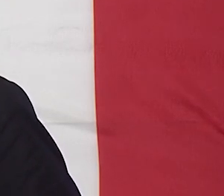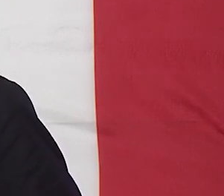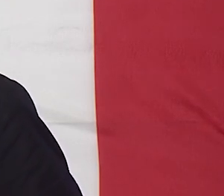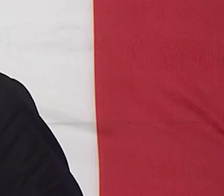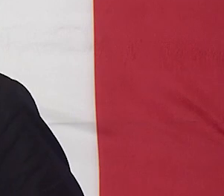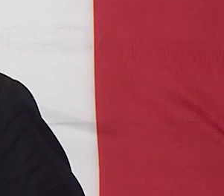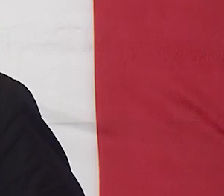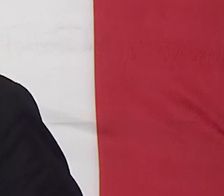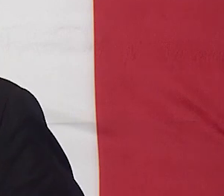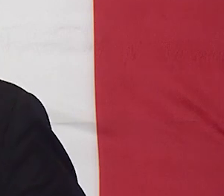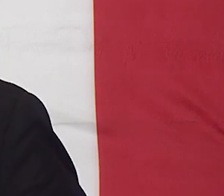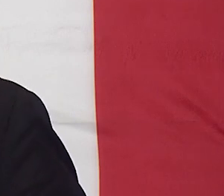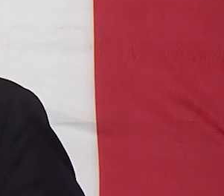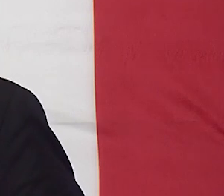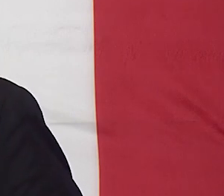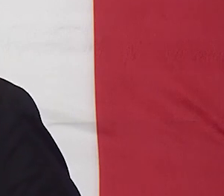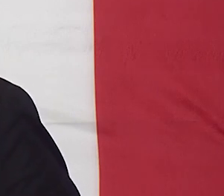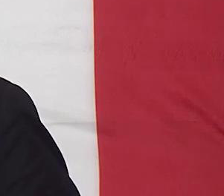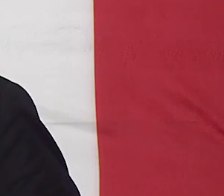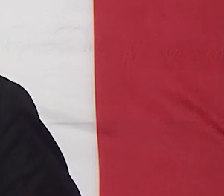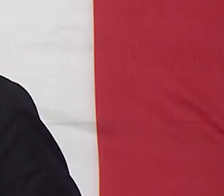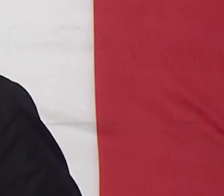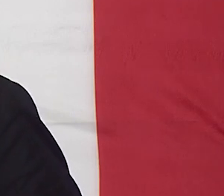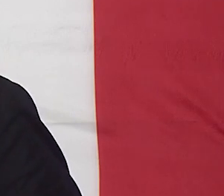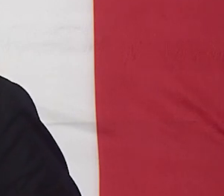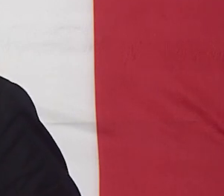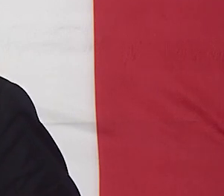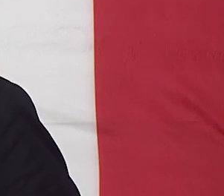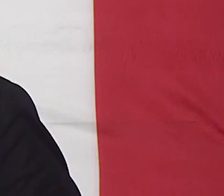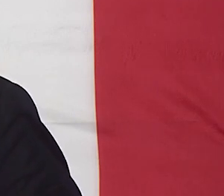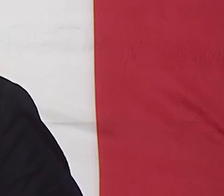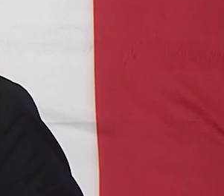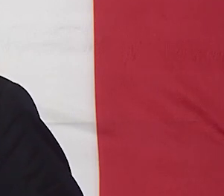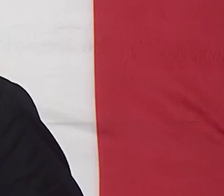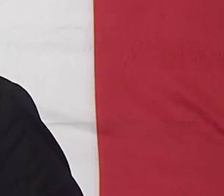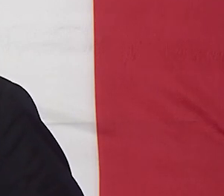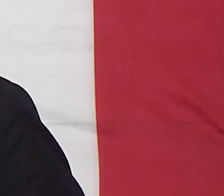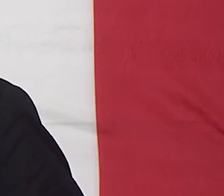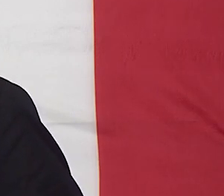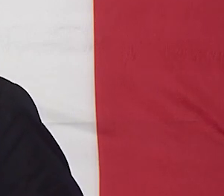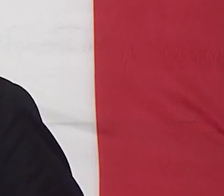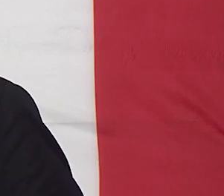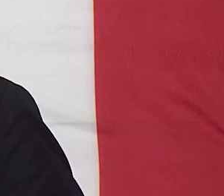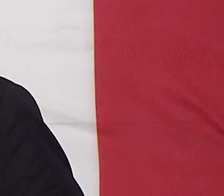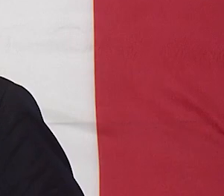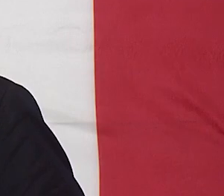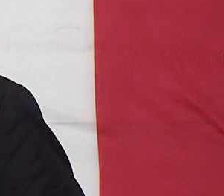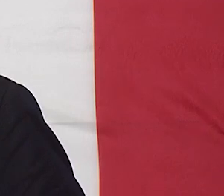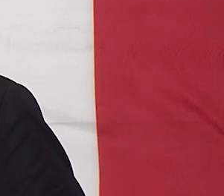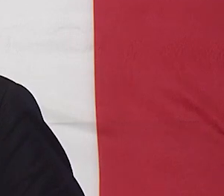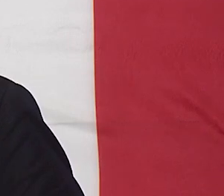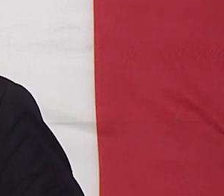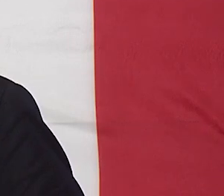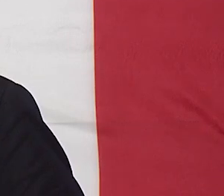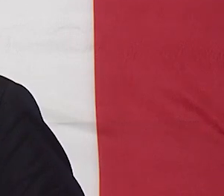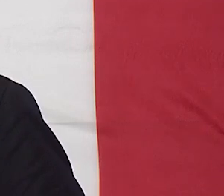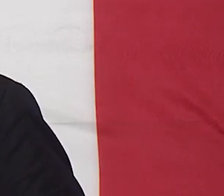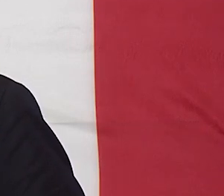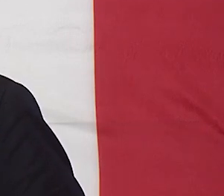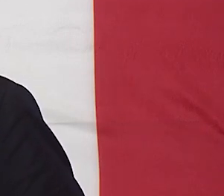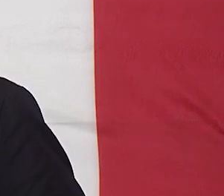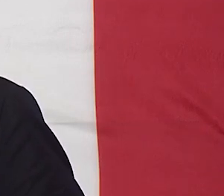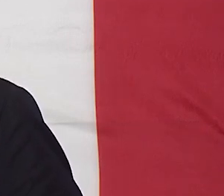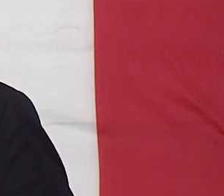in Spanish. Y si no entienden español, and if you don't understand Spanish, oramos en inglés. We'll pray in English.